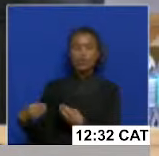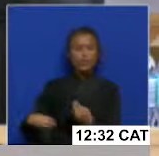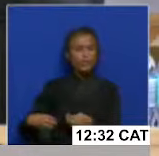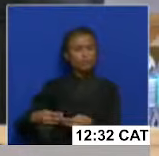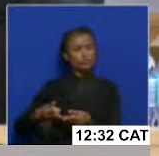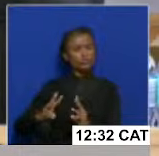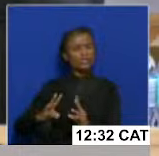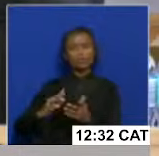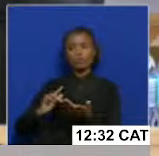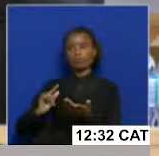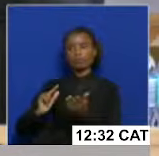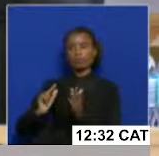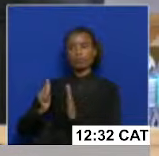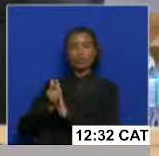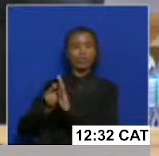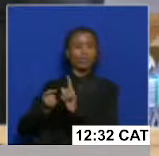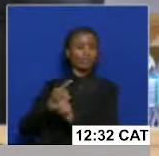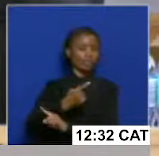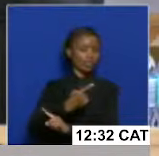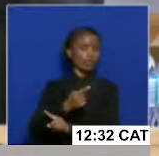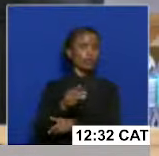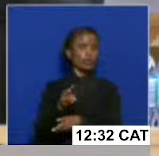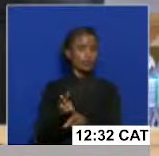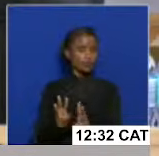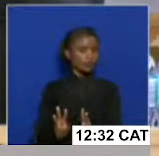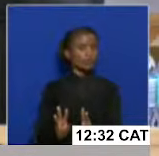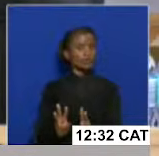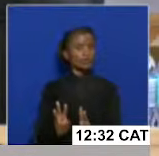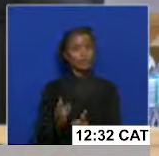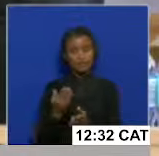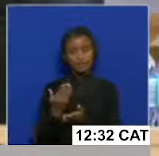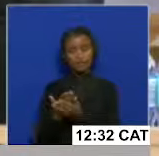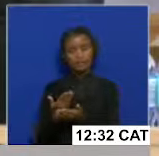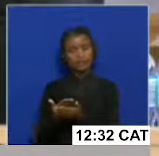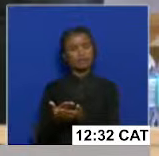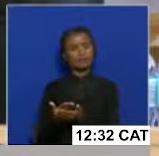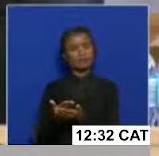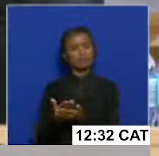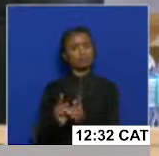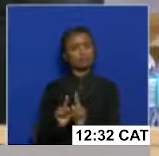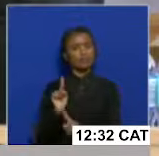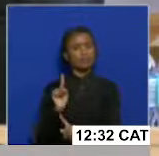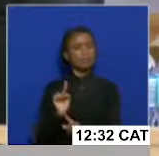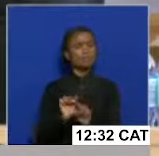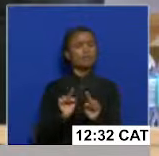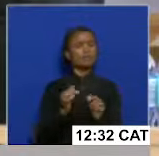conceive that your scheme to fix this would work practically?